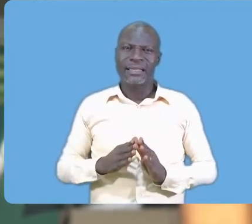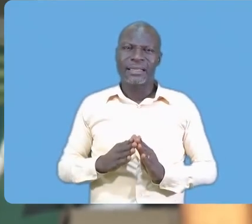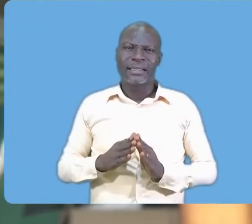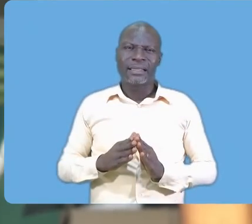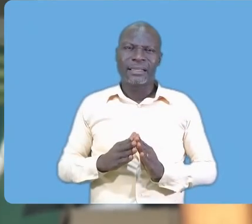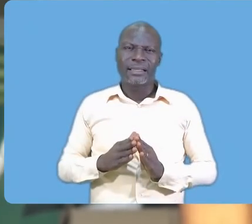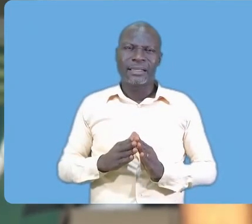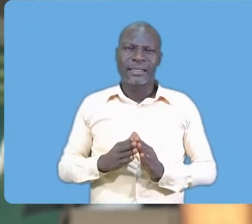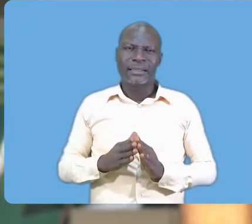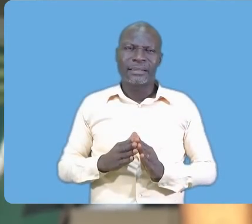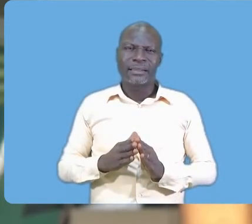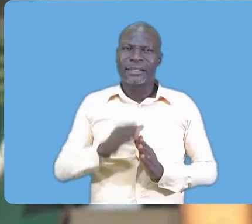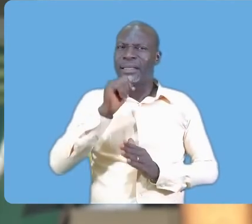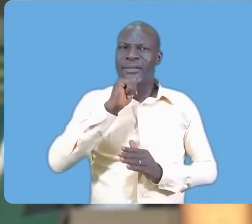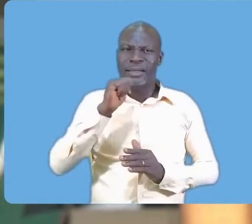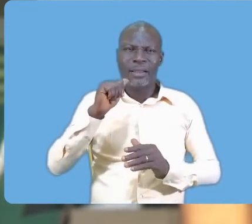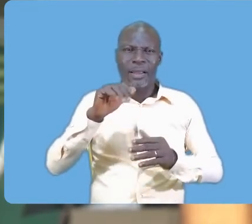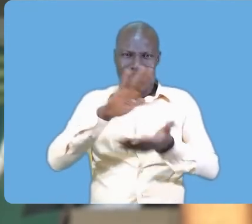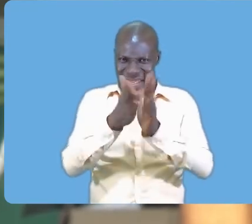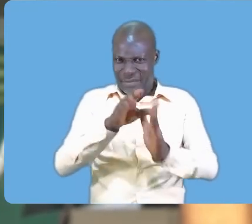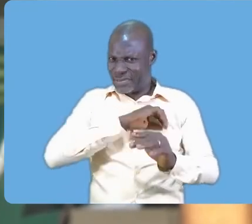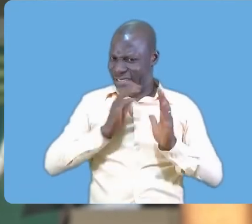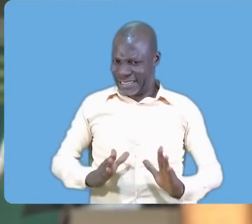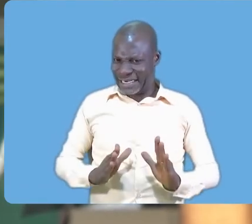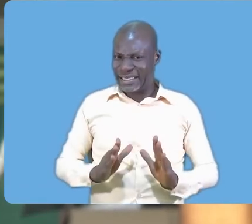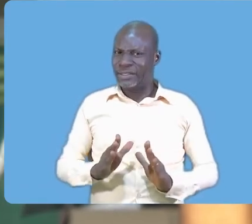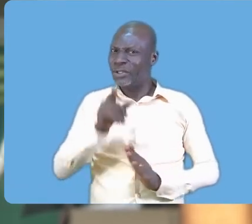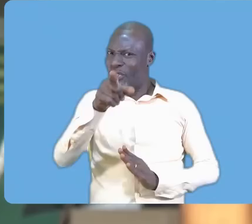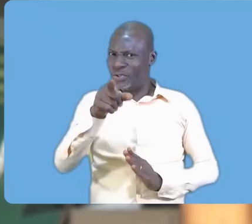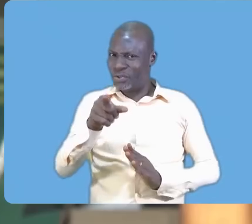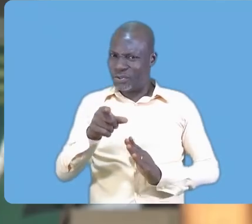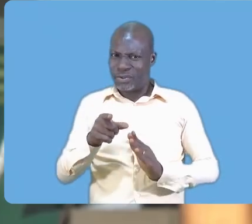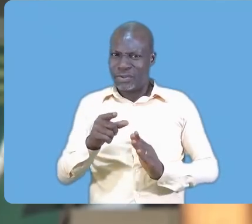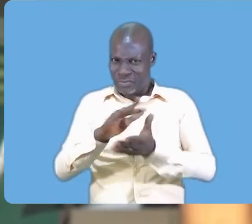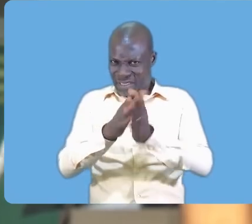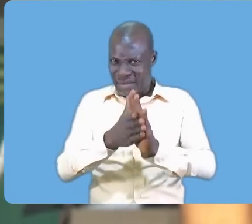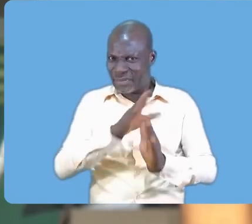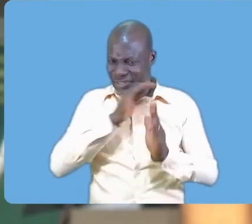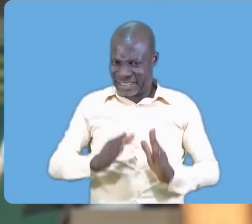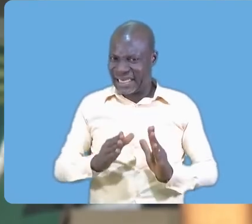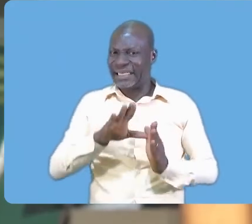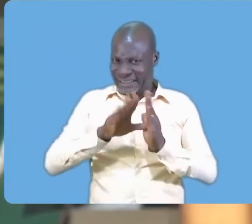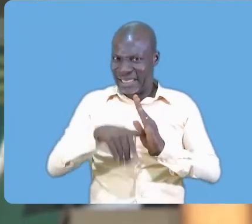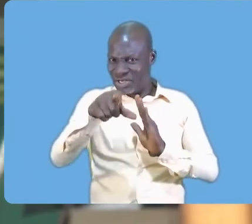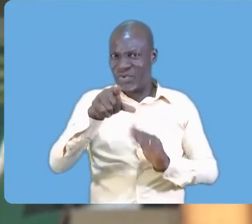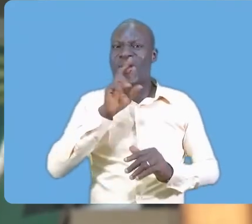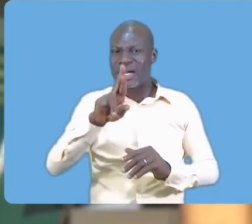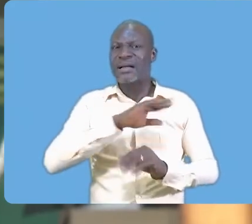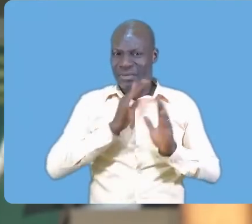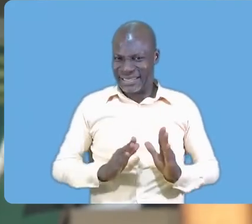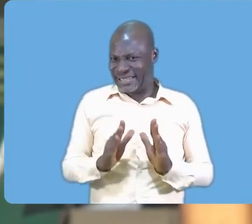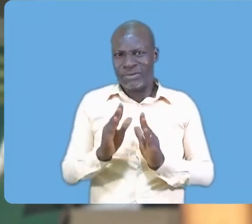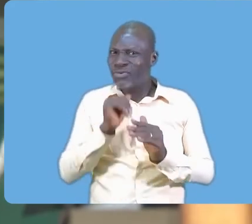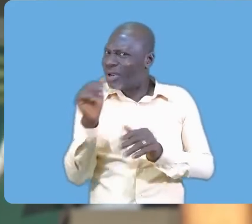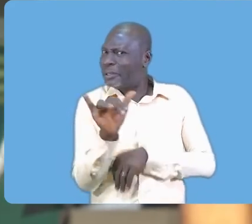one thing claiming to be a Christian and yet another thing being one. So we can say we are Christian, you know, and you are one and